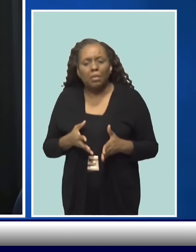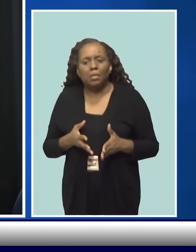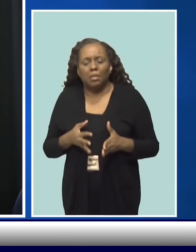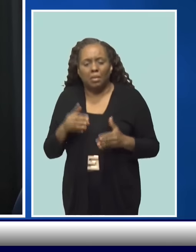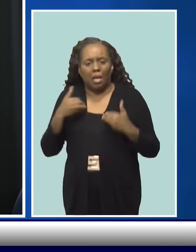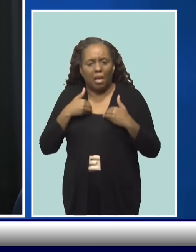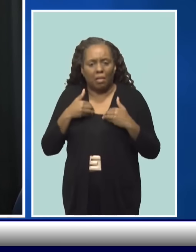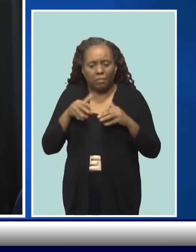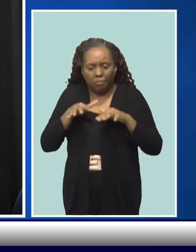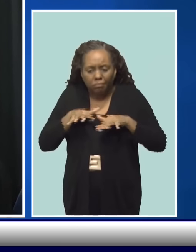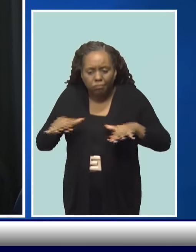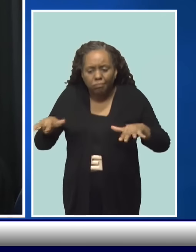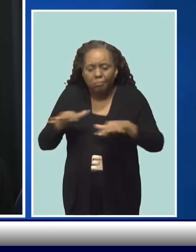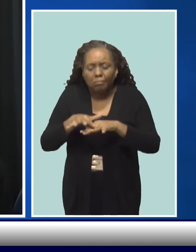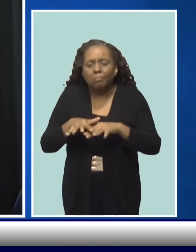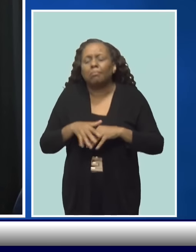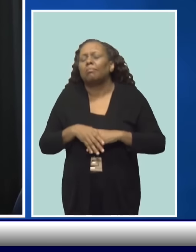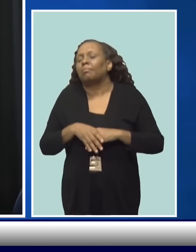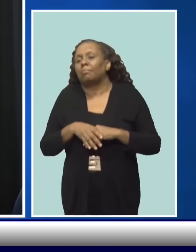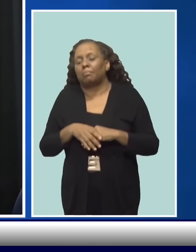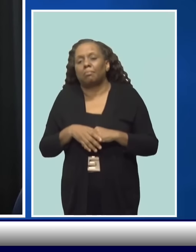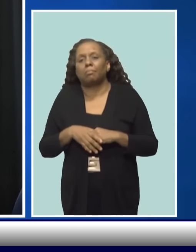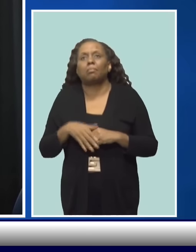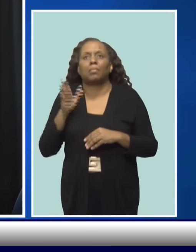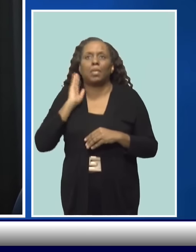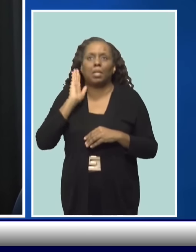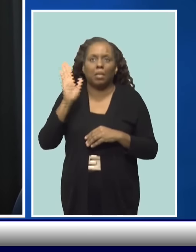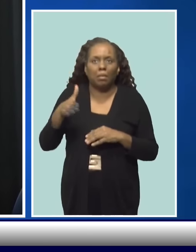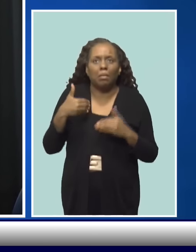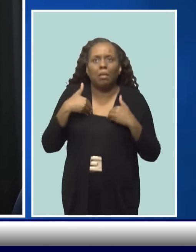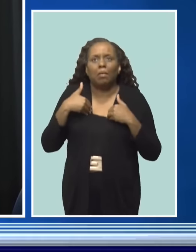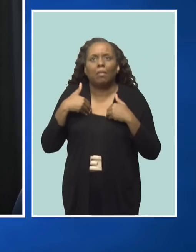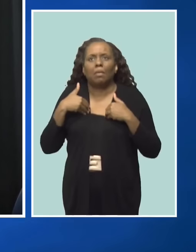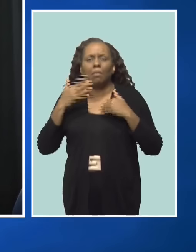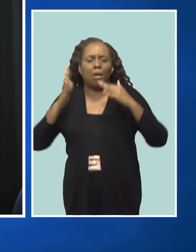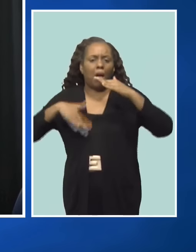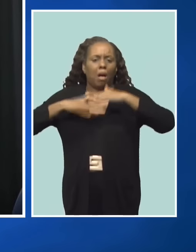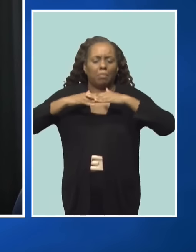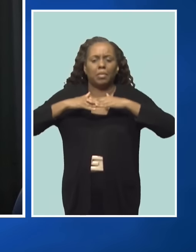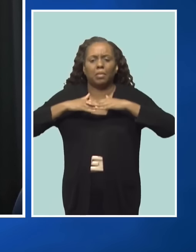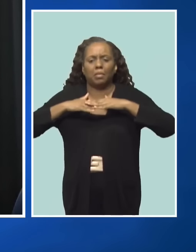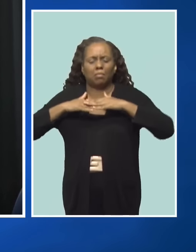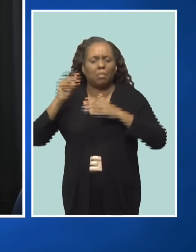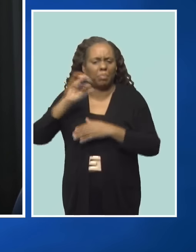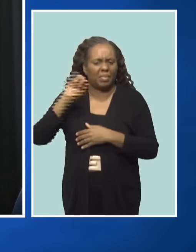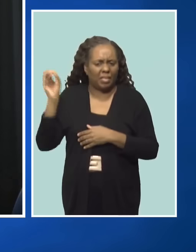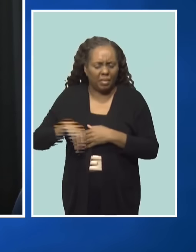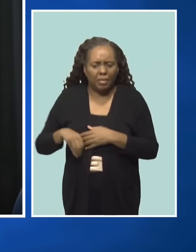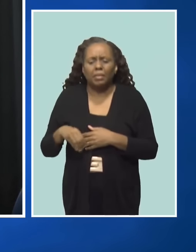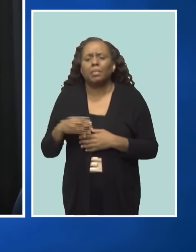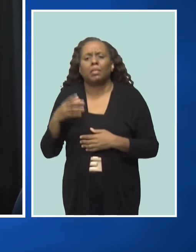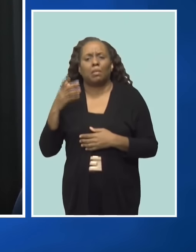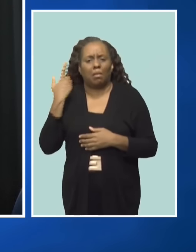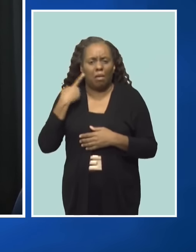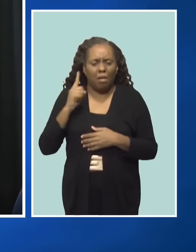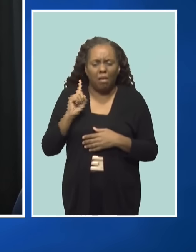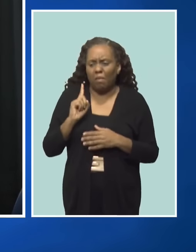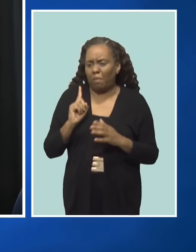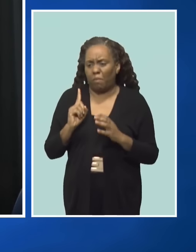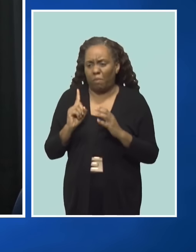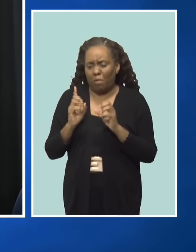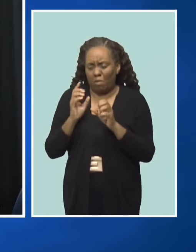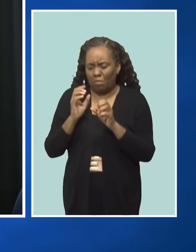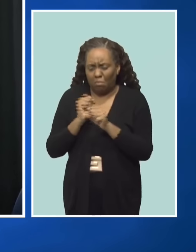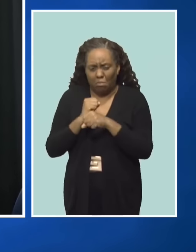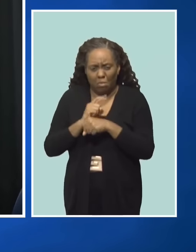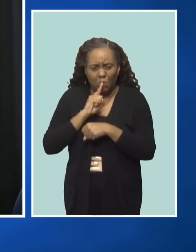and that they will take up to a certain percentage, just like we are going to do for crop production, so that you don't have to